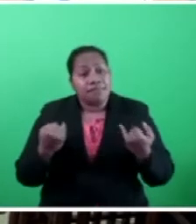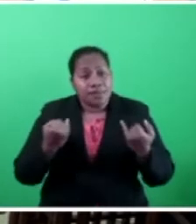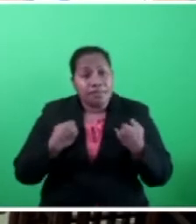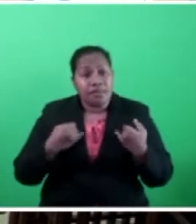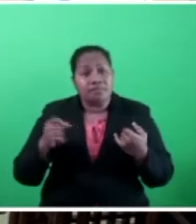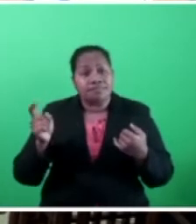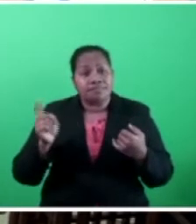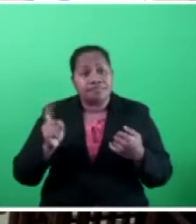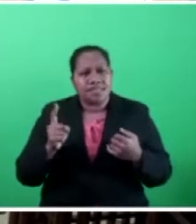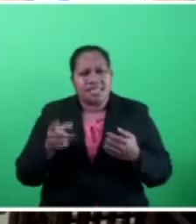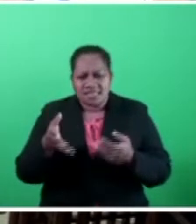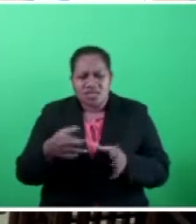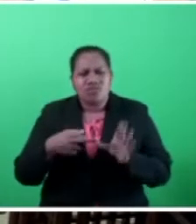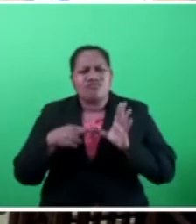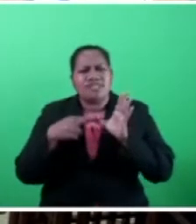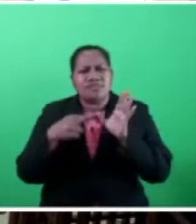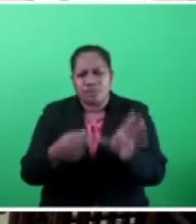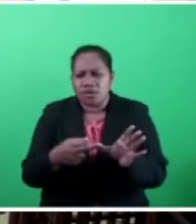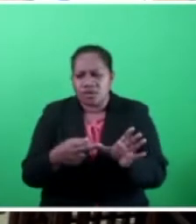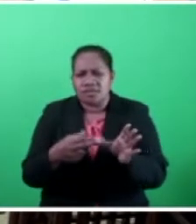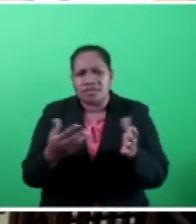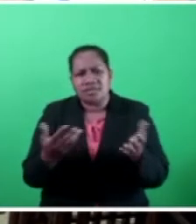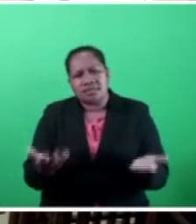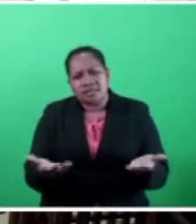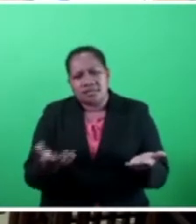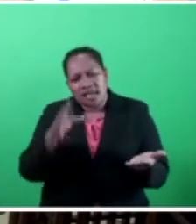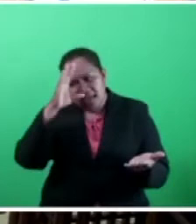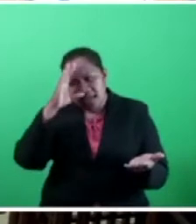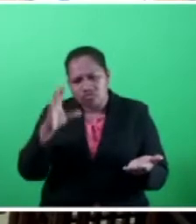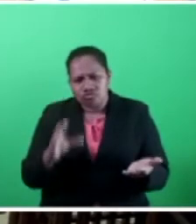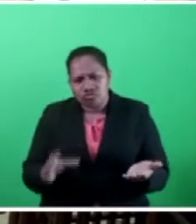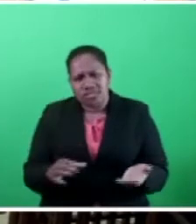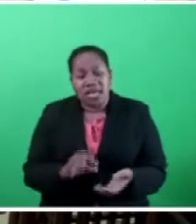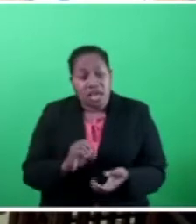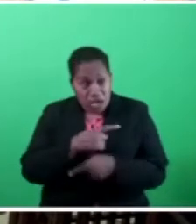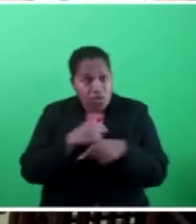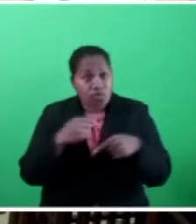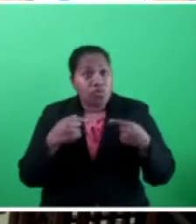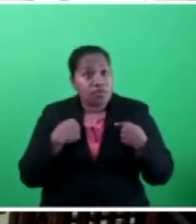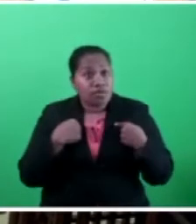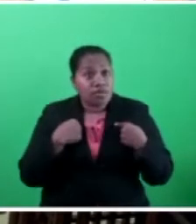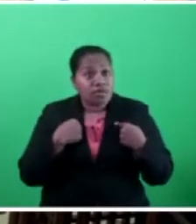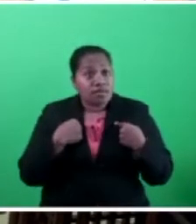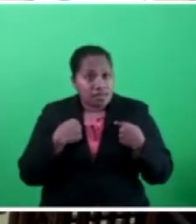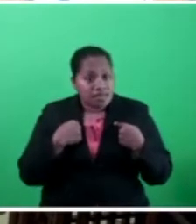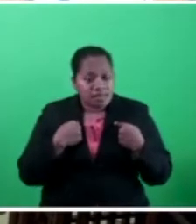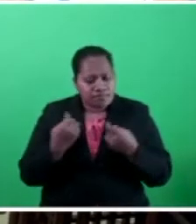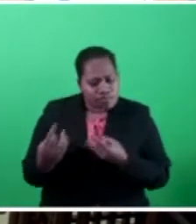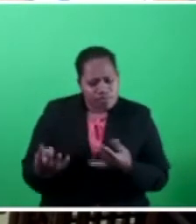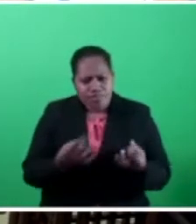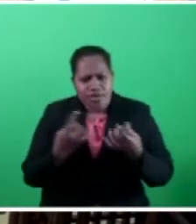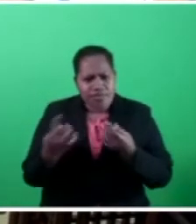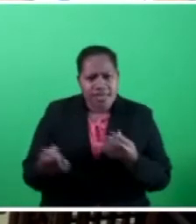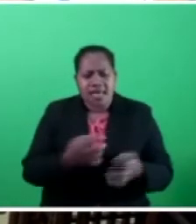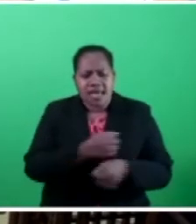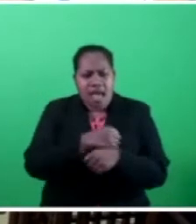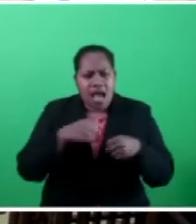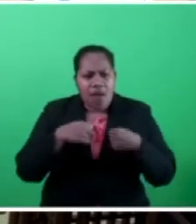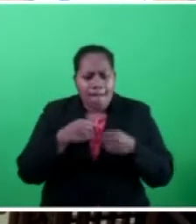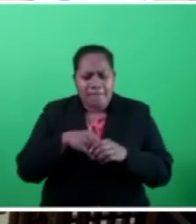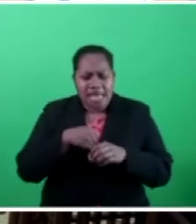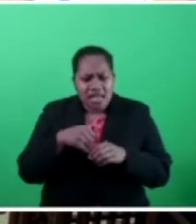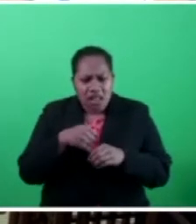multi-layered response to prevent an outbreak in the country. And we are actively preparing our medical facilities all over the